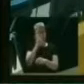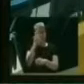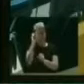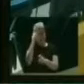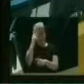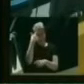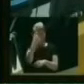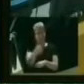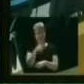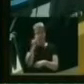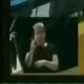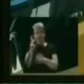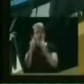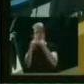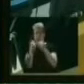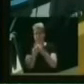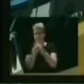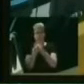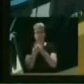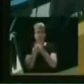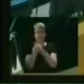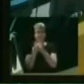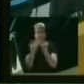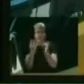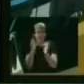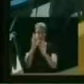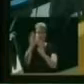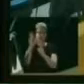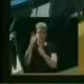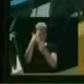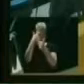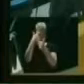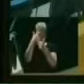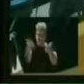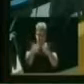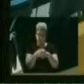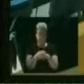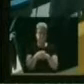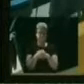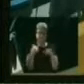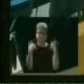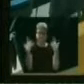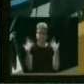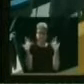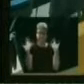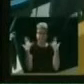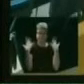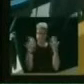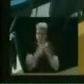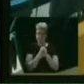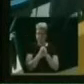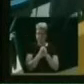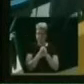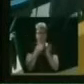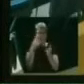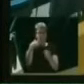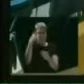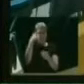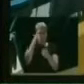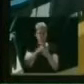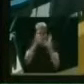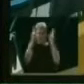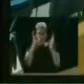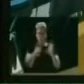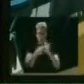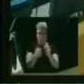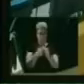the Law Department and how they want to deal with any issues, and I don't think those issues are before this